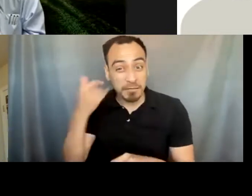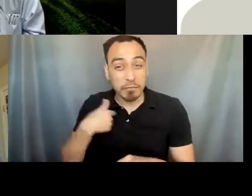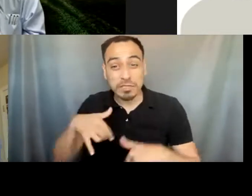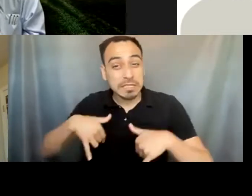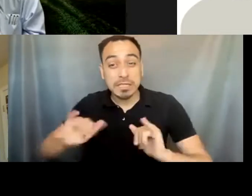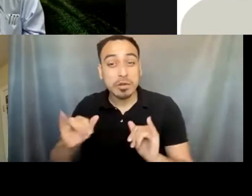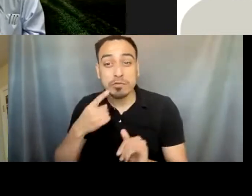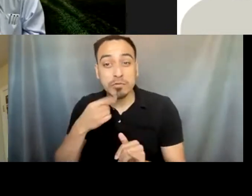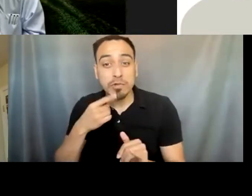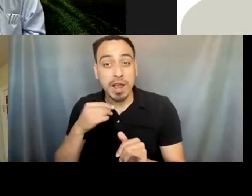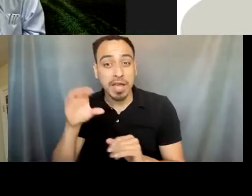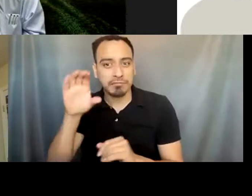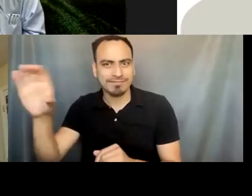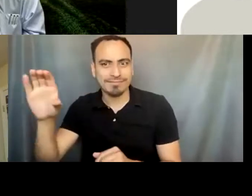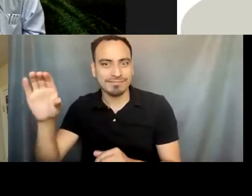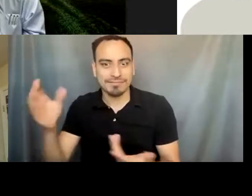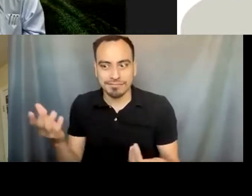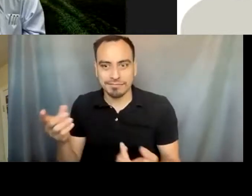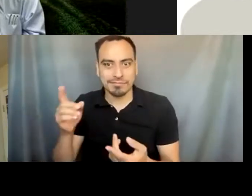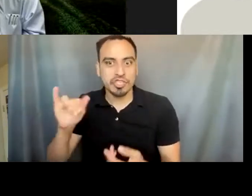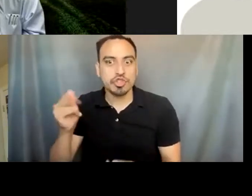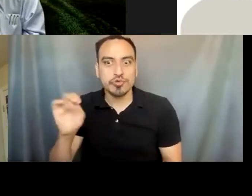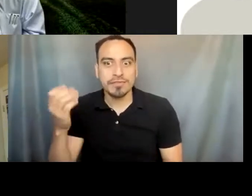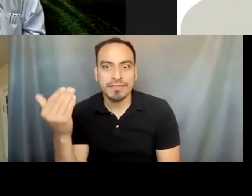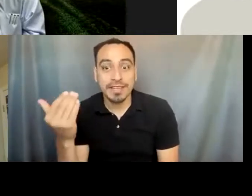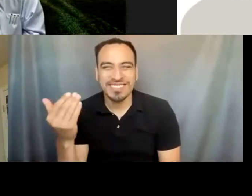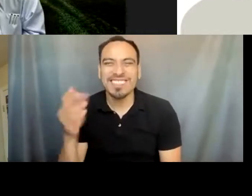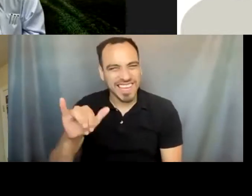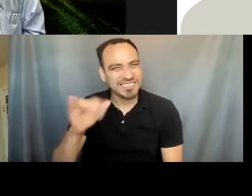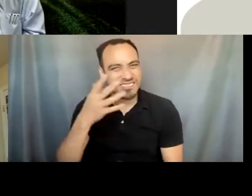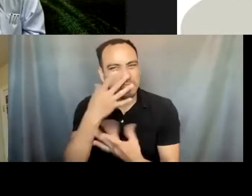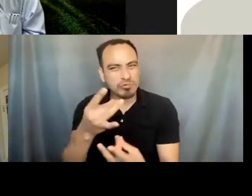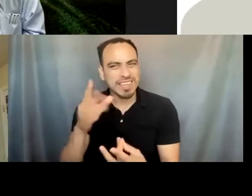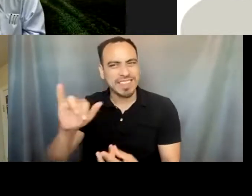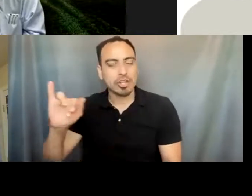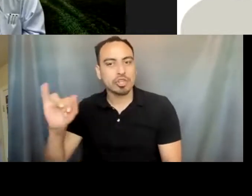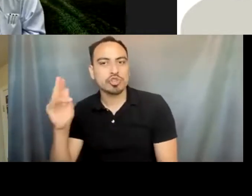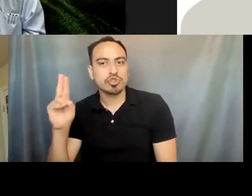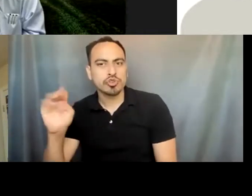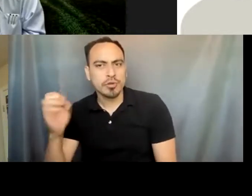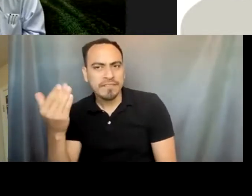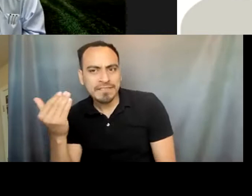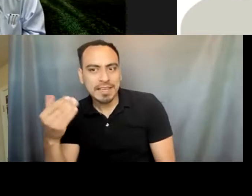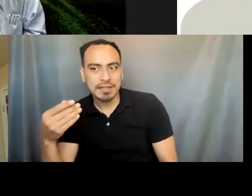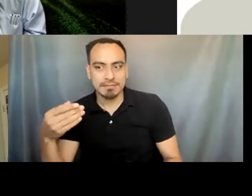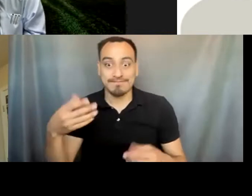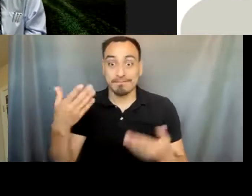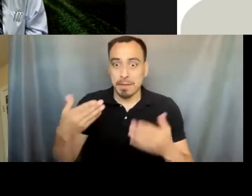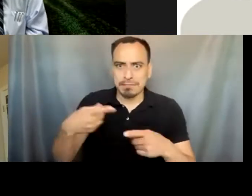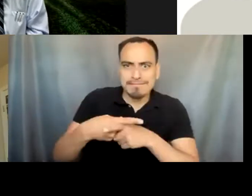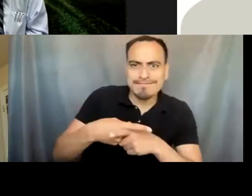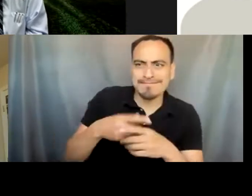that are kind of related to this, right? Like the intersection with June 15th and the numbers, and what does that look like?